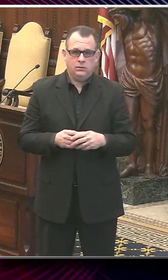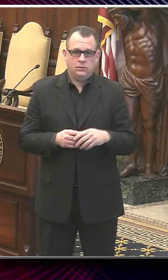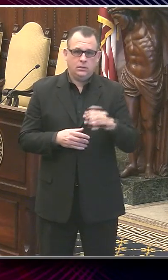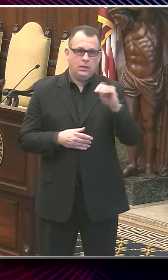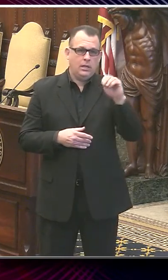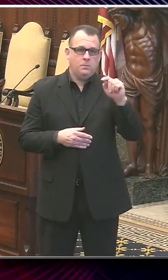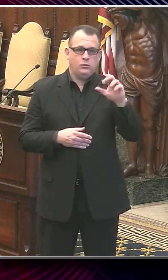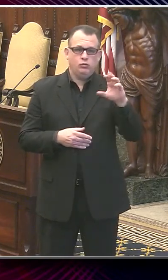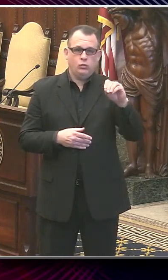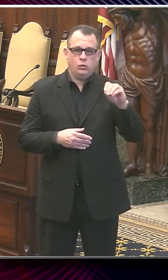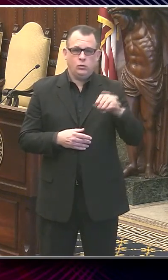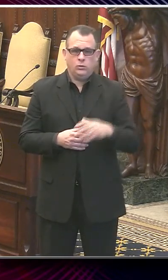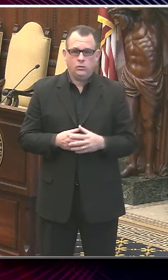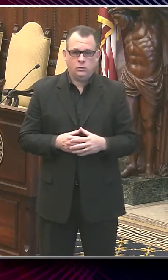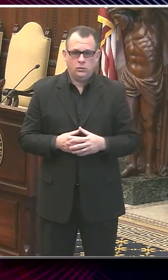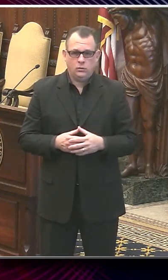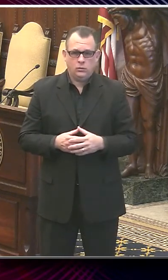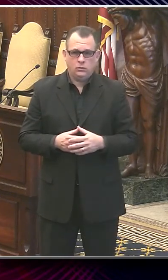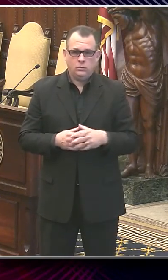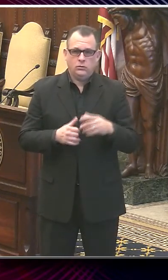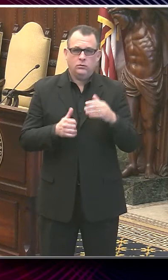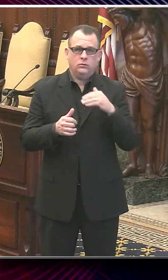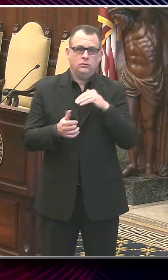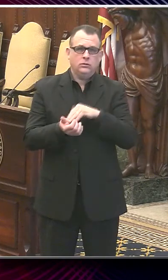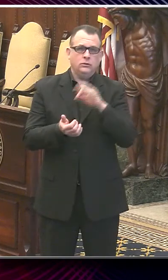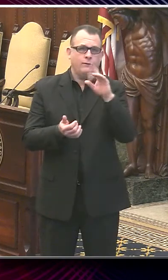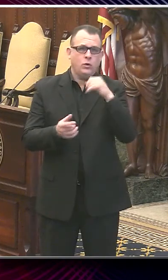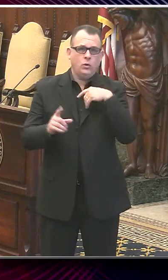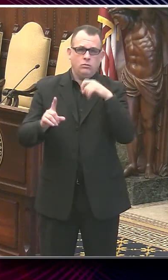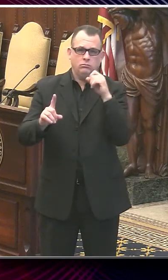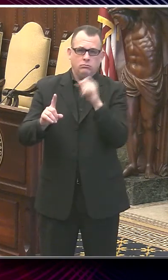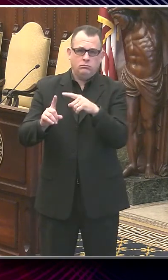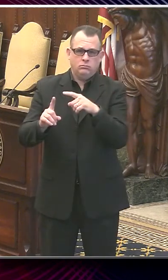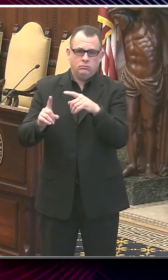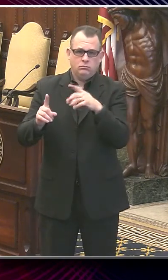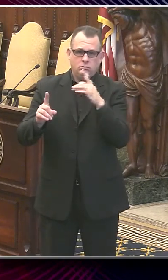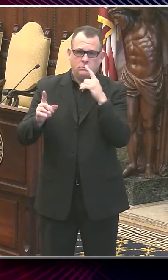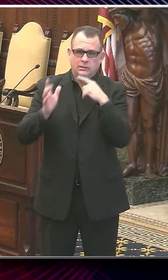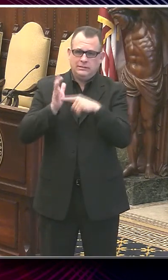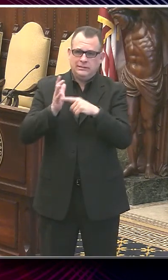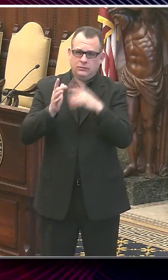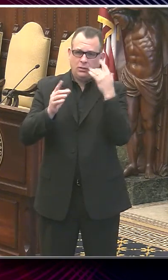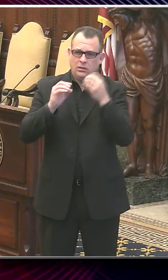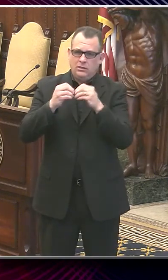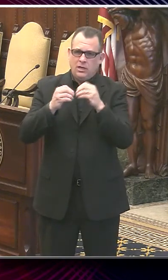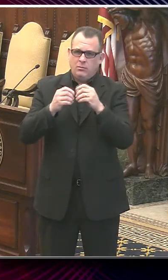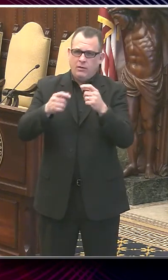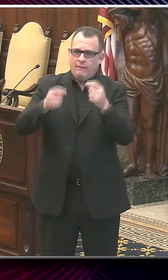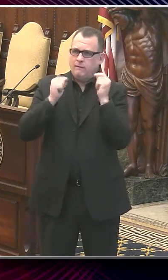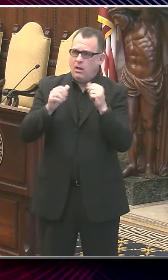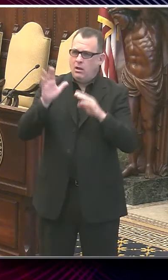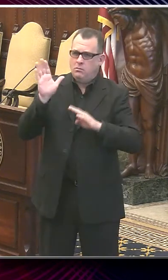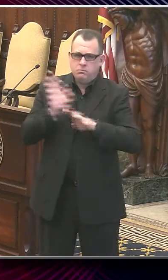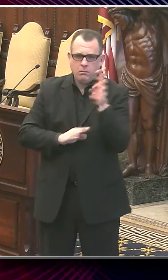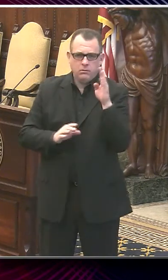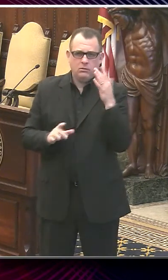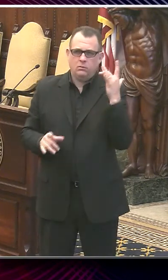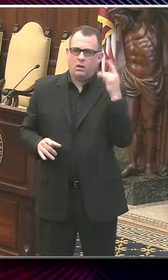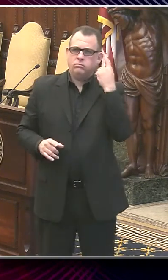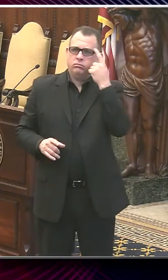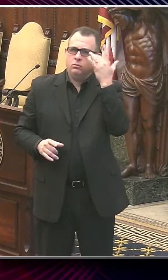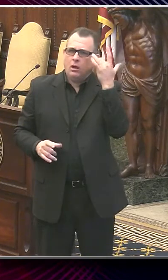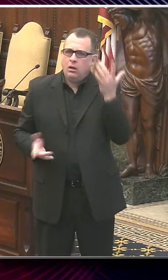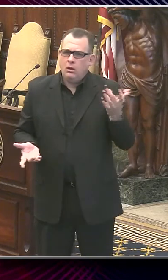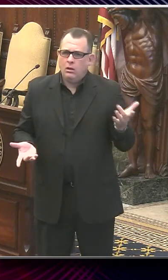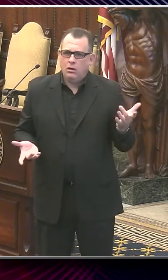Thank you. This is for Dr. Farley. Is there any indication of why these cases are accelerating? I mean, I think people are wondering, is it the variants?